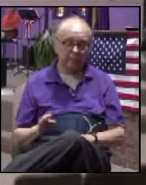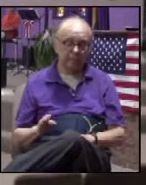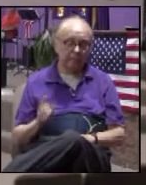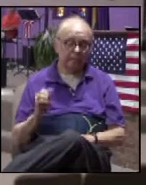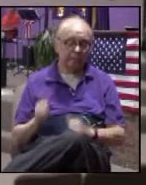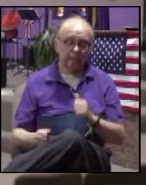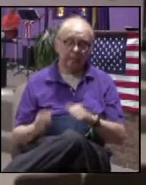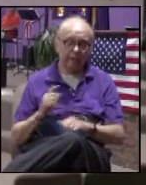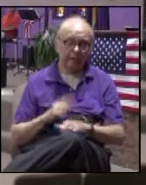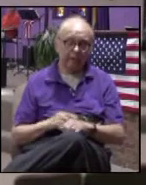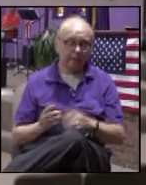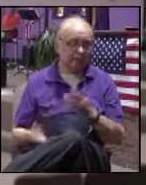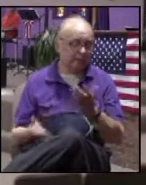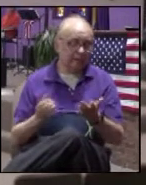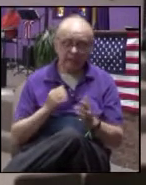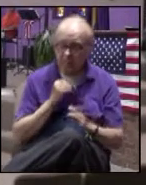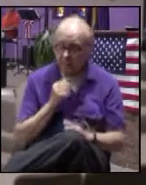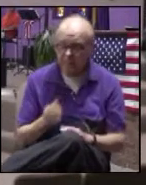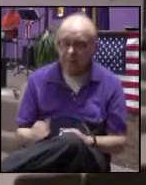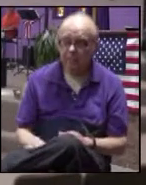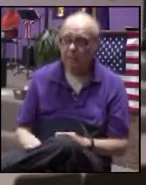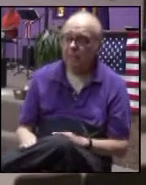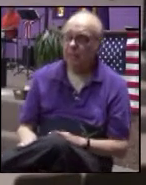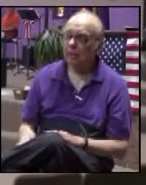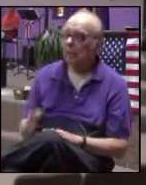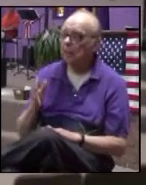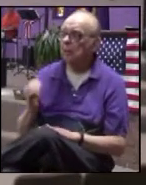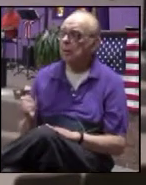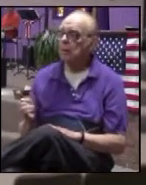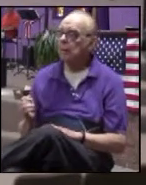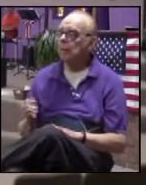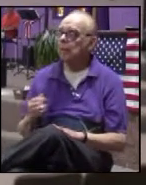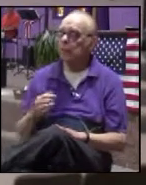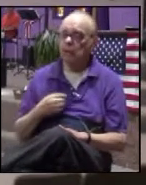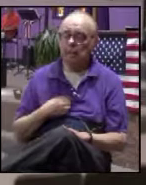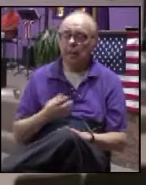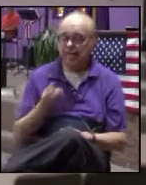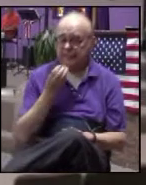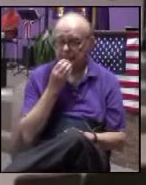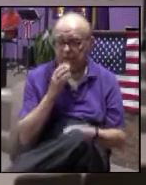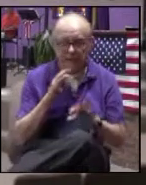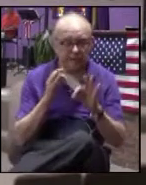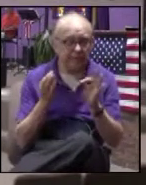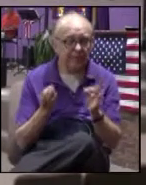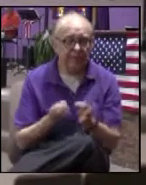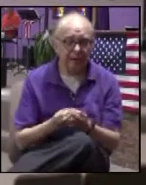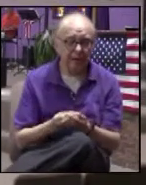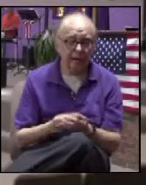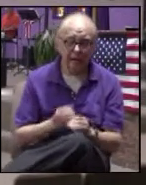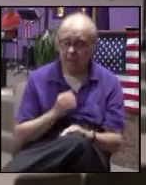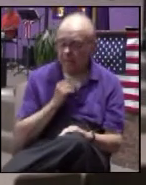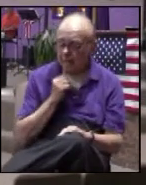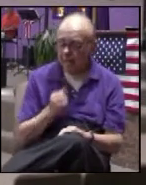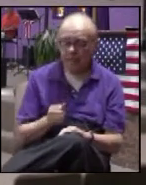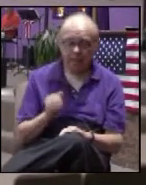time, probably not. Because we have to feed our families. We're not going to say, yeah, that sounds great, but I still got a family